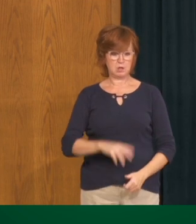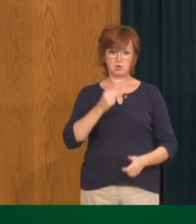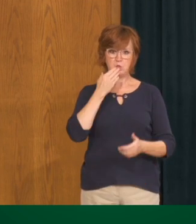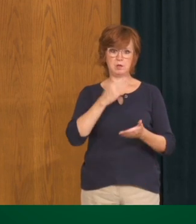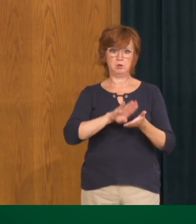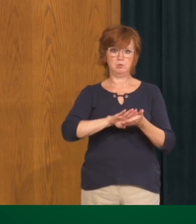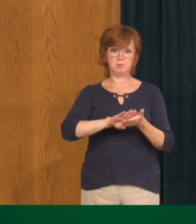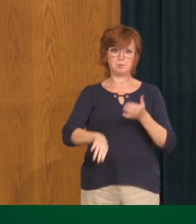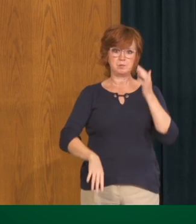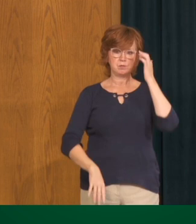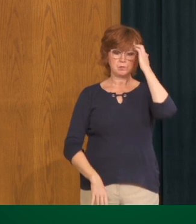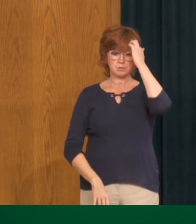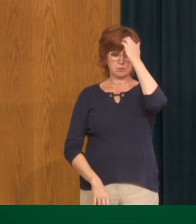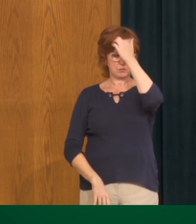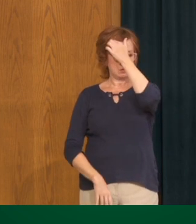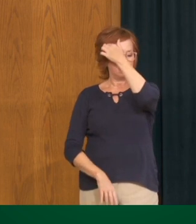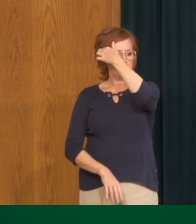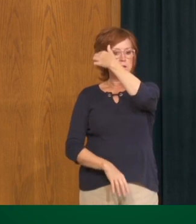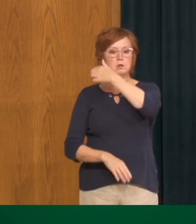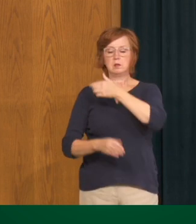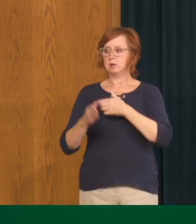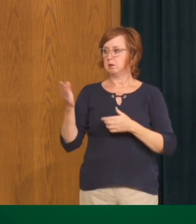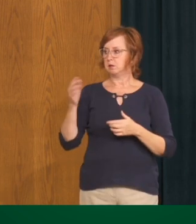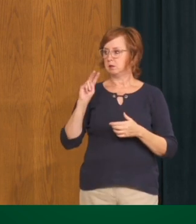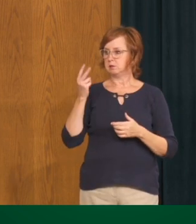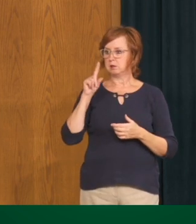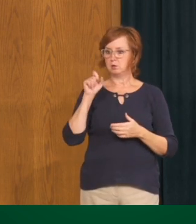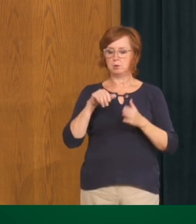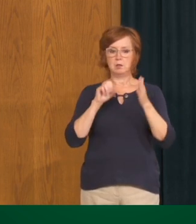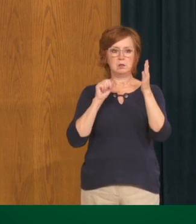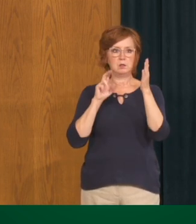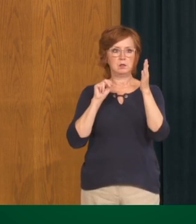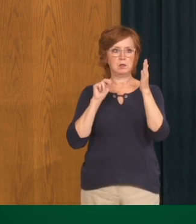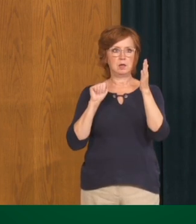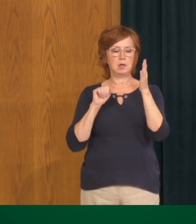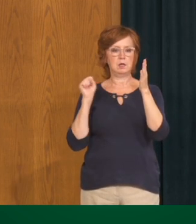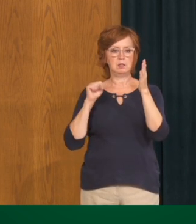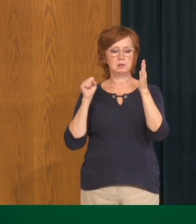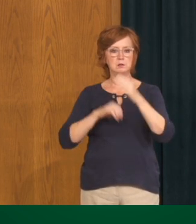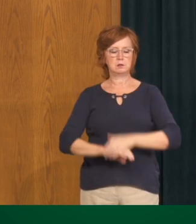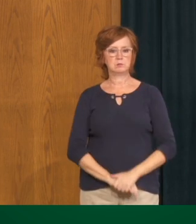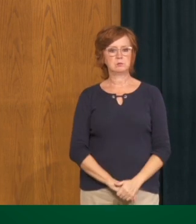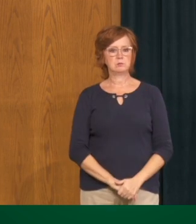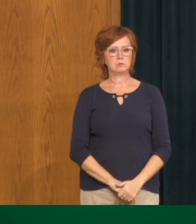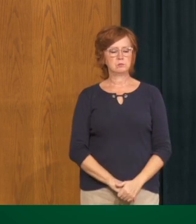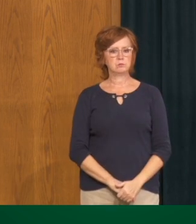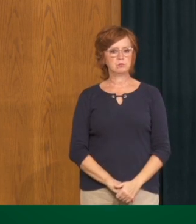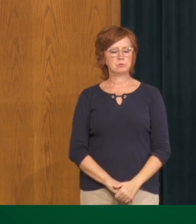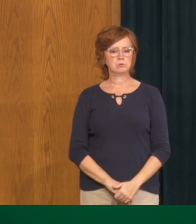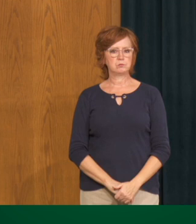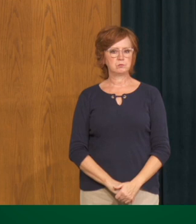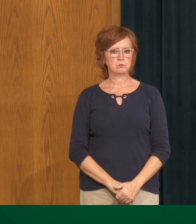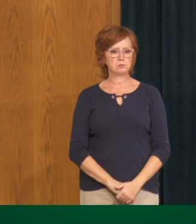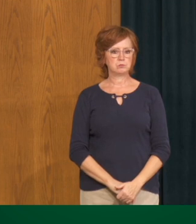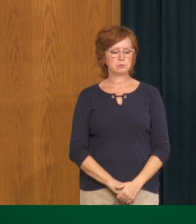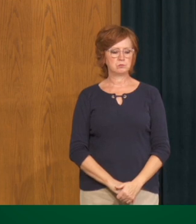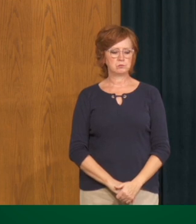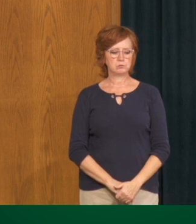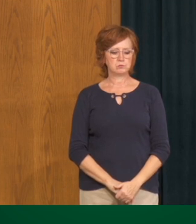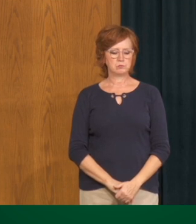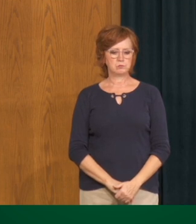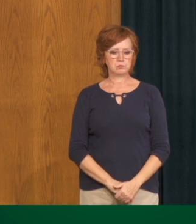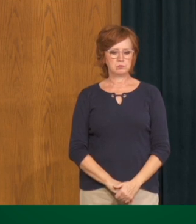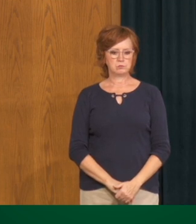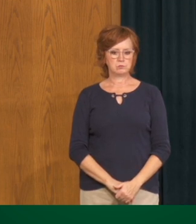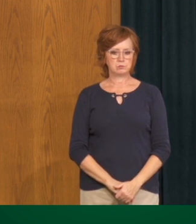No, I'm good. Do you have a follow-up, Anna? Yeah, just wondering what the response would be if a student got